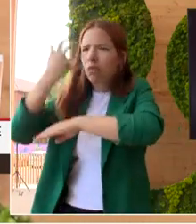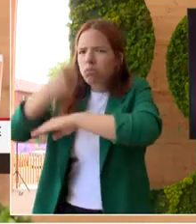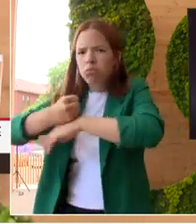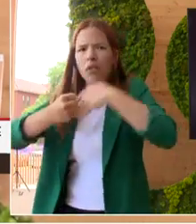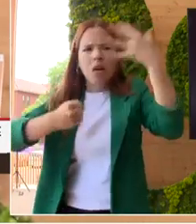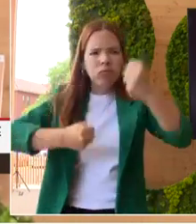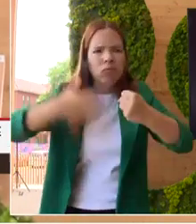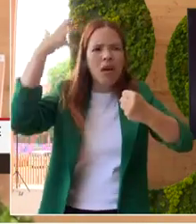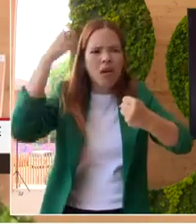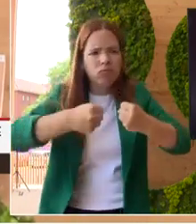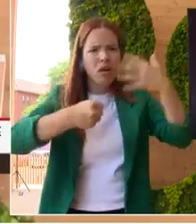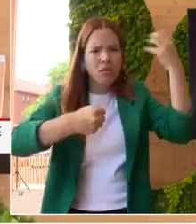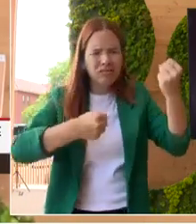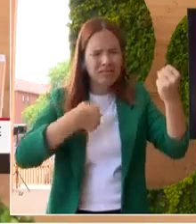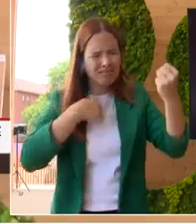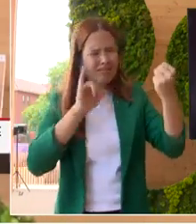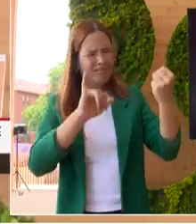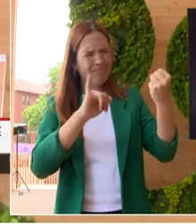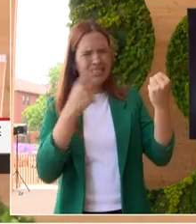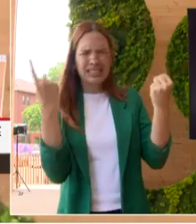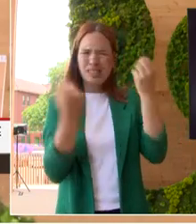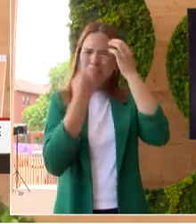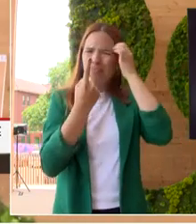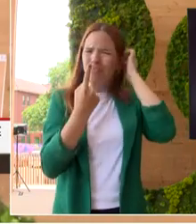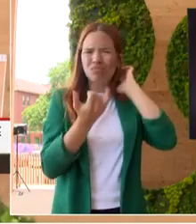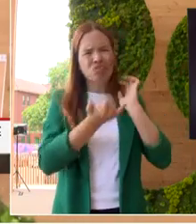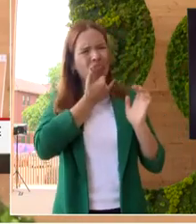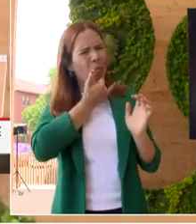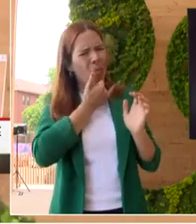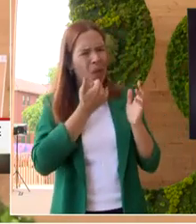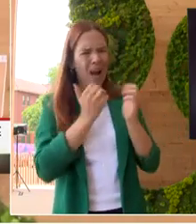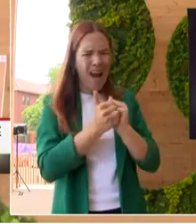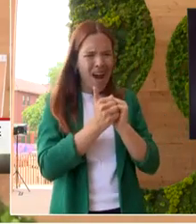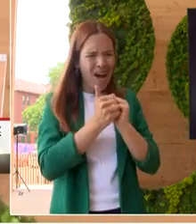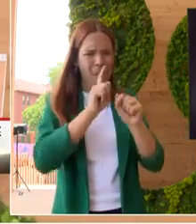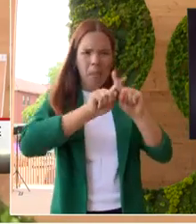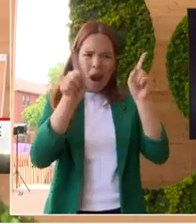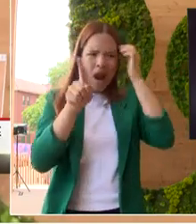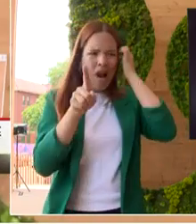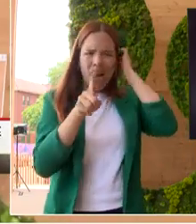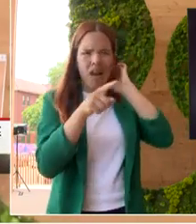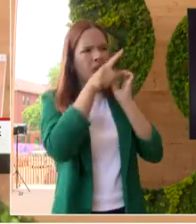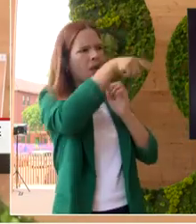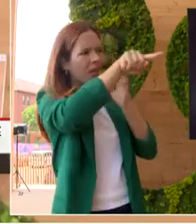down. I'm proud to say today that Dion's is opening right here on St. Louis East Campus today.